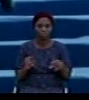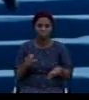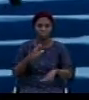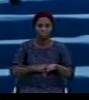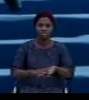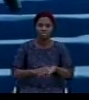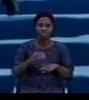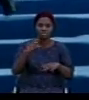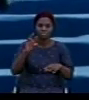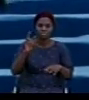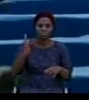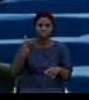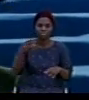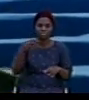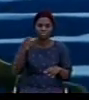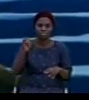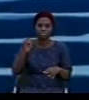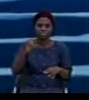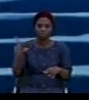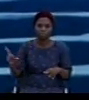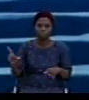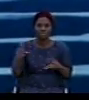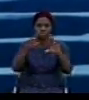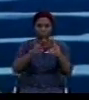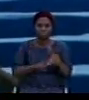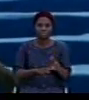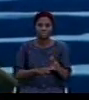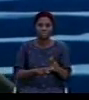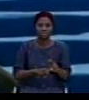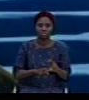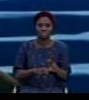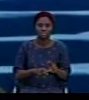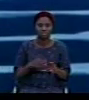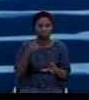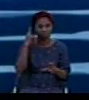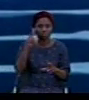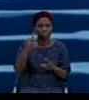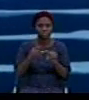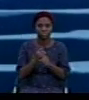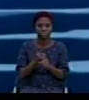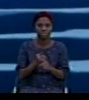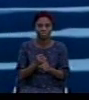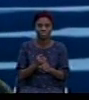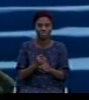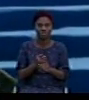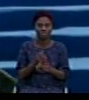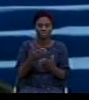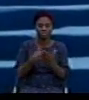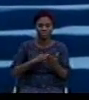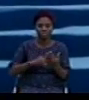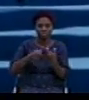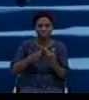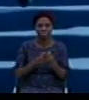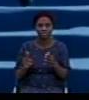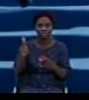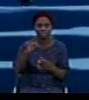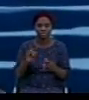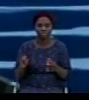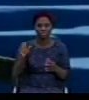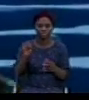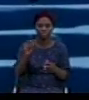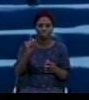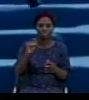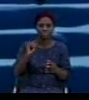2 years ko to di pe mo tu mo sese tun logi. But I'm so grateful lale yi at ijeta ti mo wa